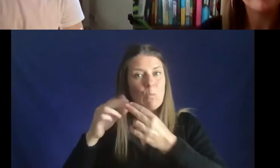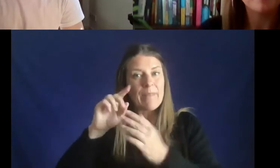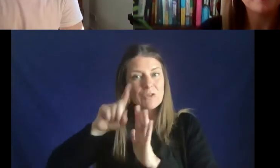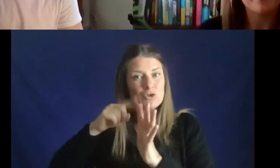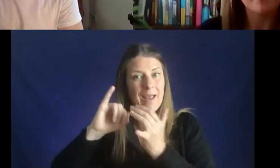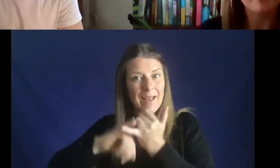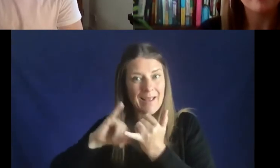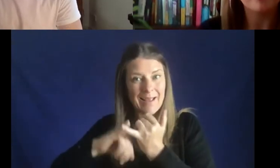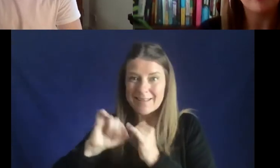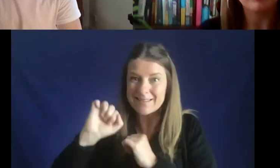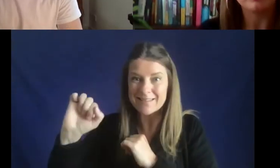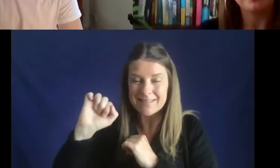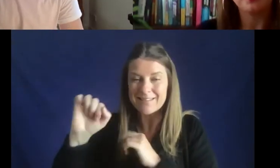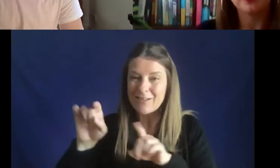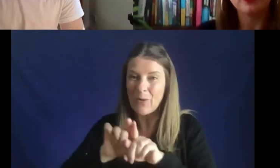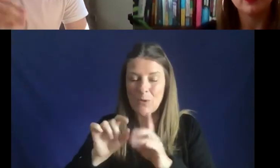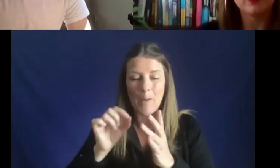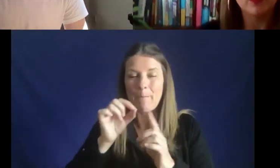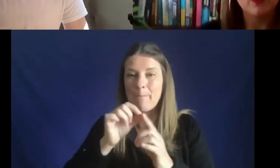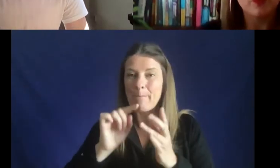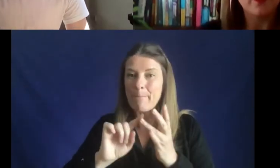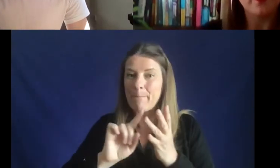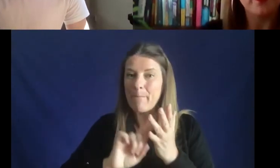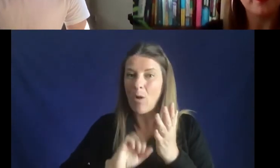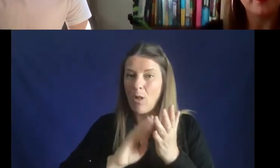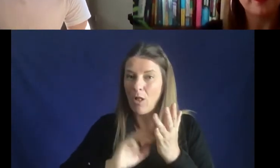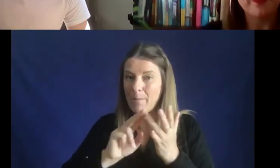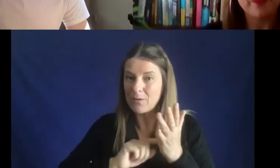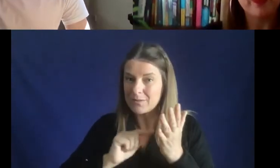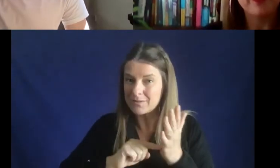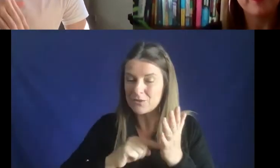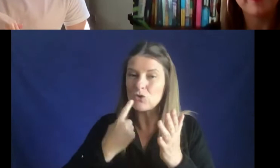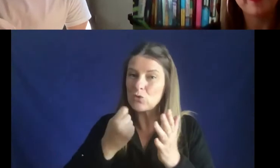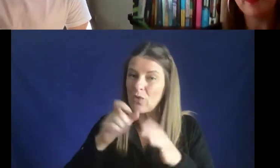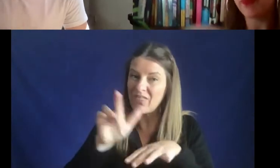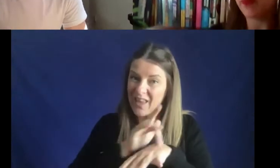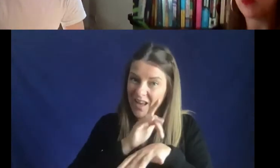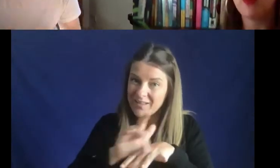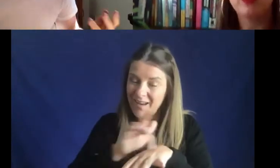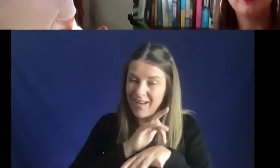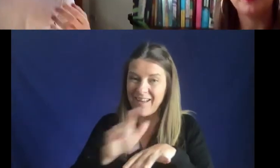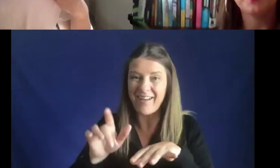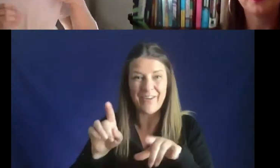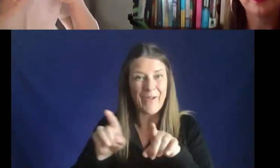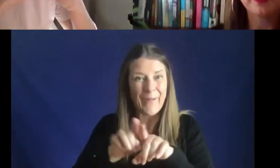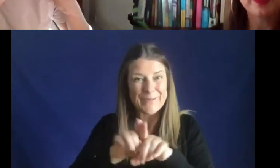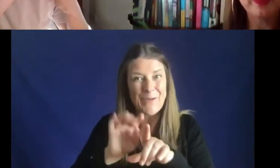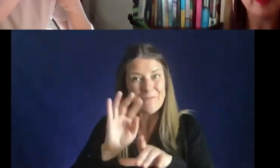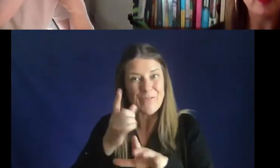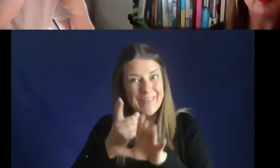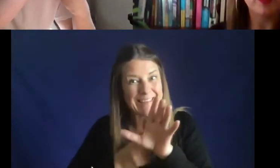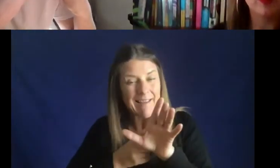Jess and Pullman Youth Theatre and fourth years and all the fourth years that have done the module before and are now in the sector,